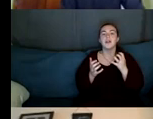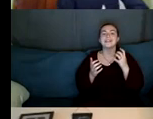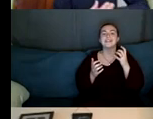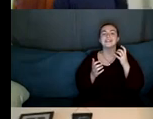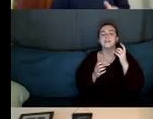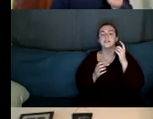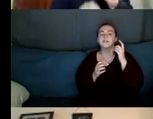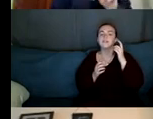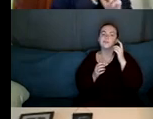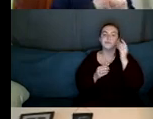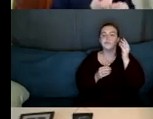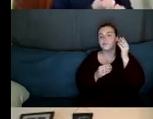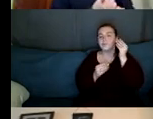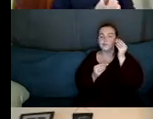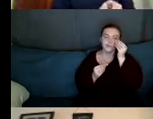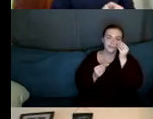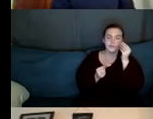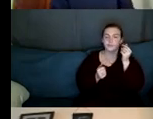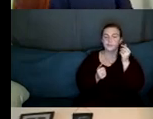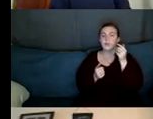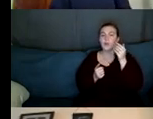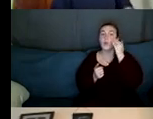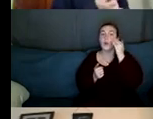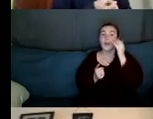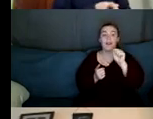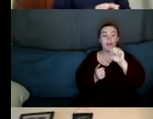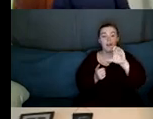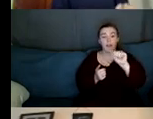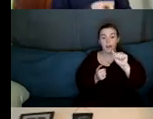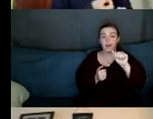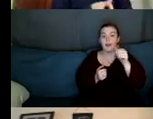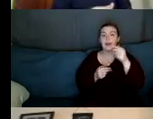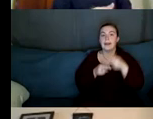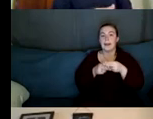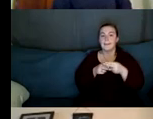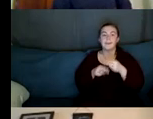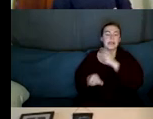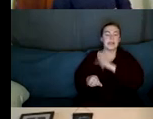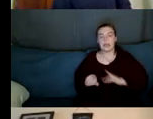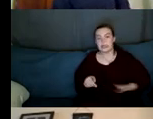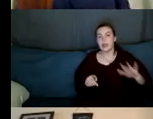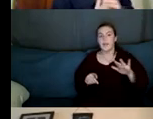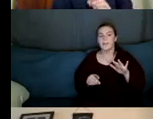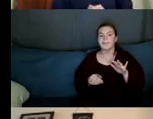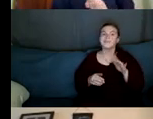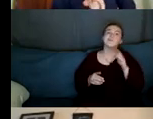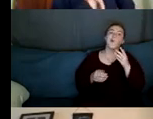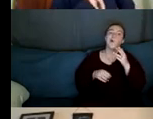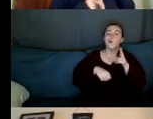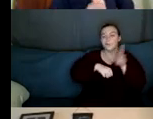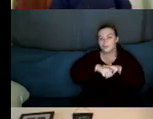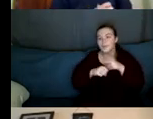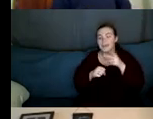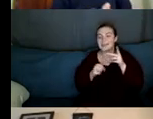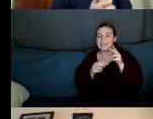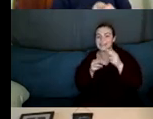So I probably want to know their SCA name as it should appear, their kingdom. I probably want to know their mundane name. For our purposes here,